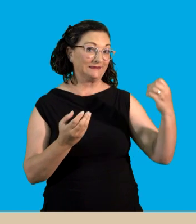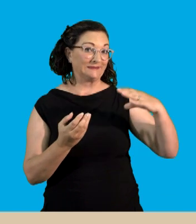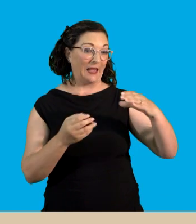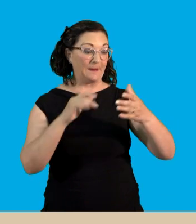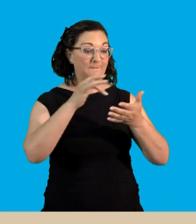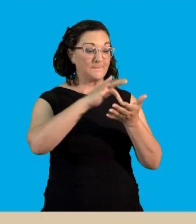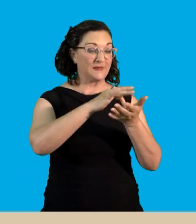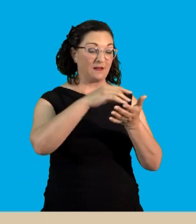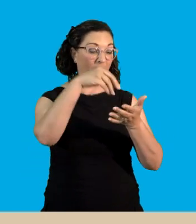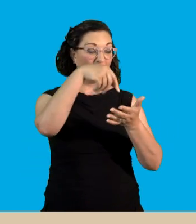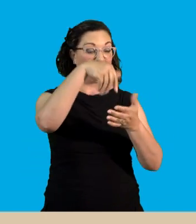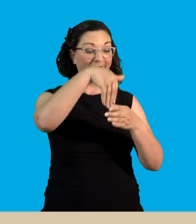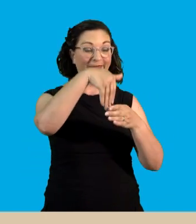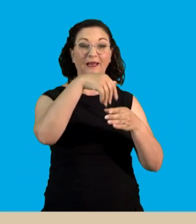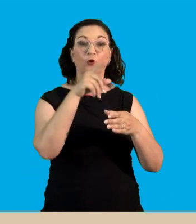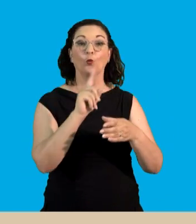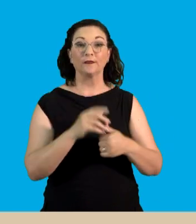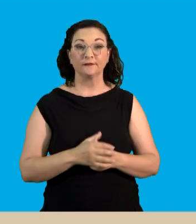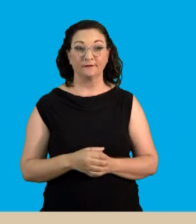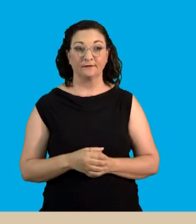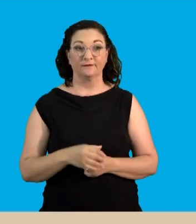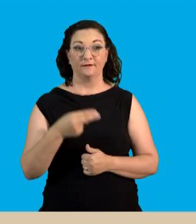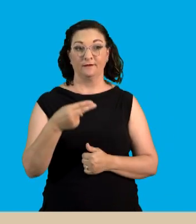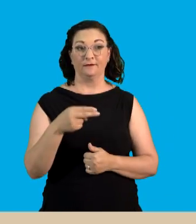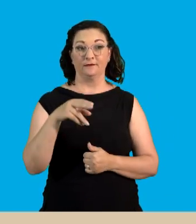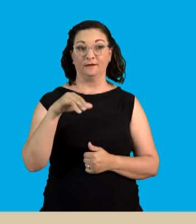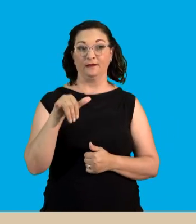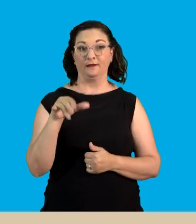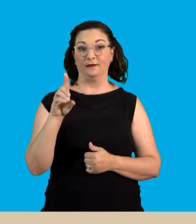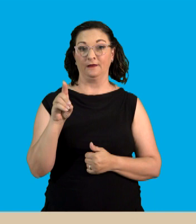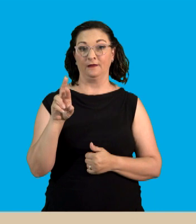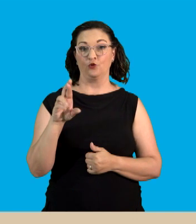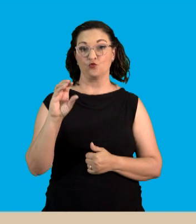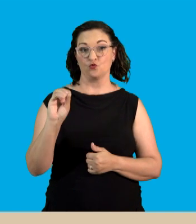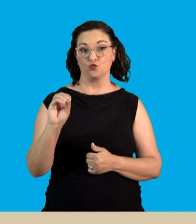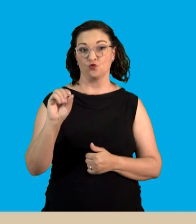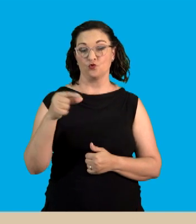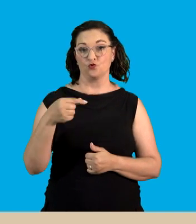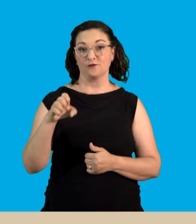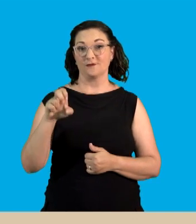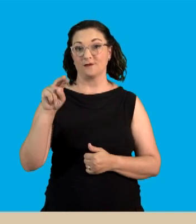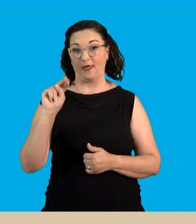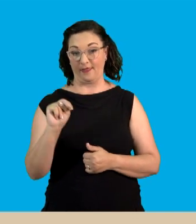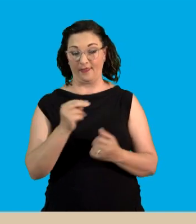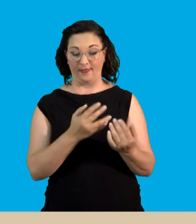sun. Okay, the gases that are found inside the sun is hydrogen gas,